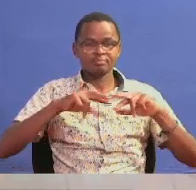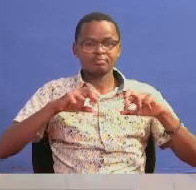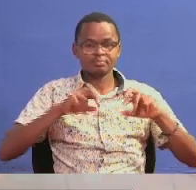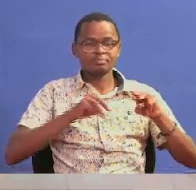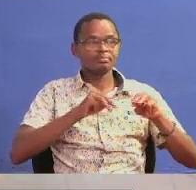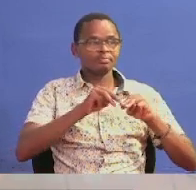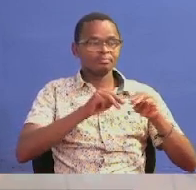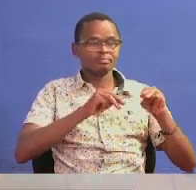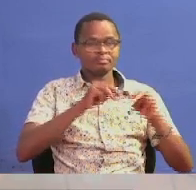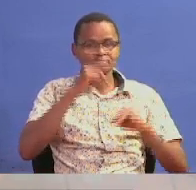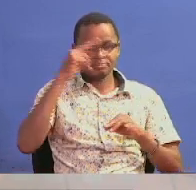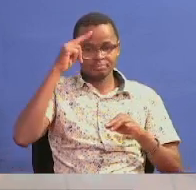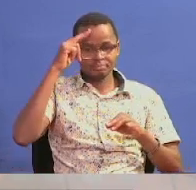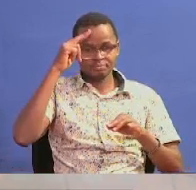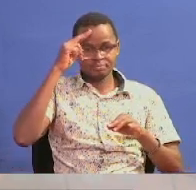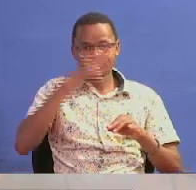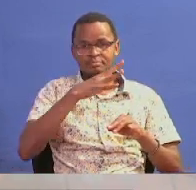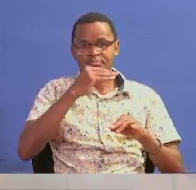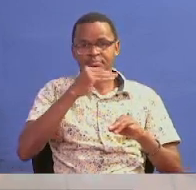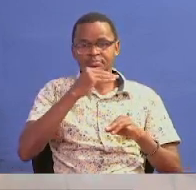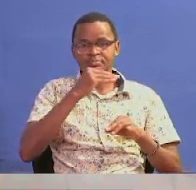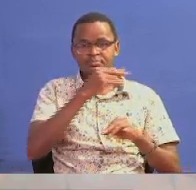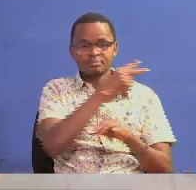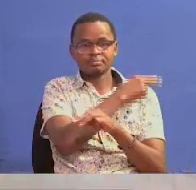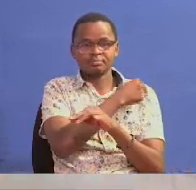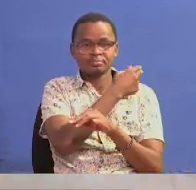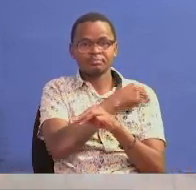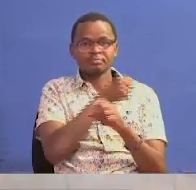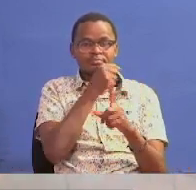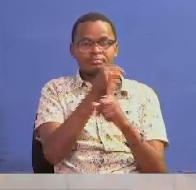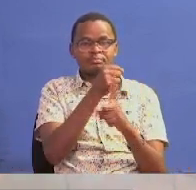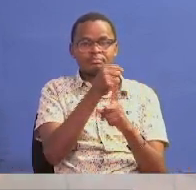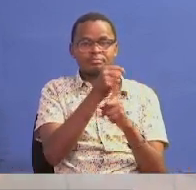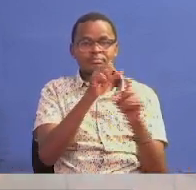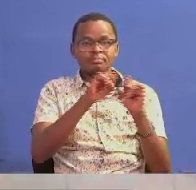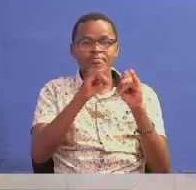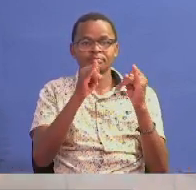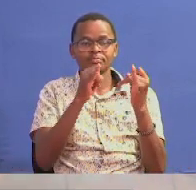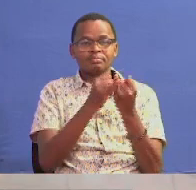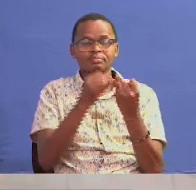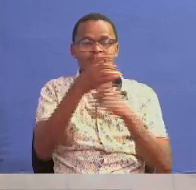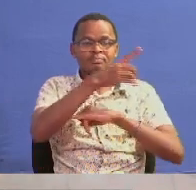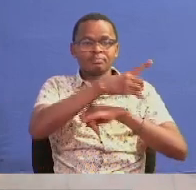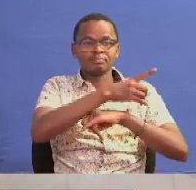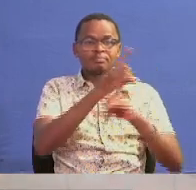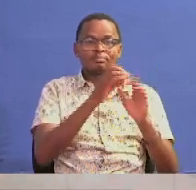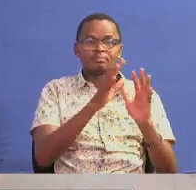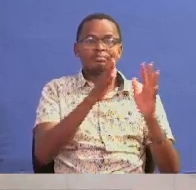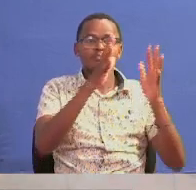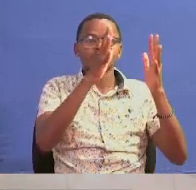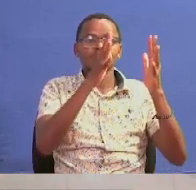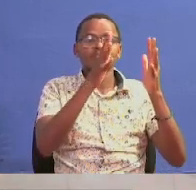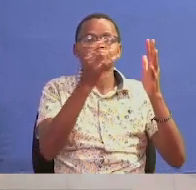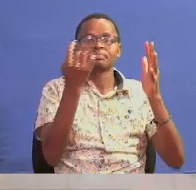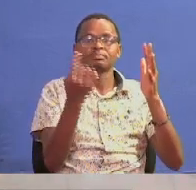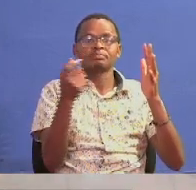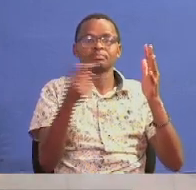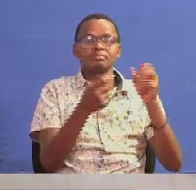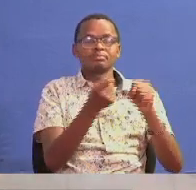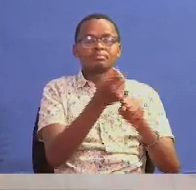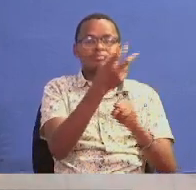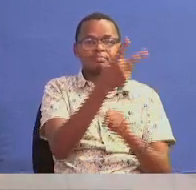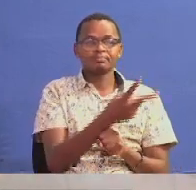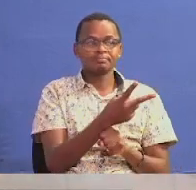research, management, policy deliberations, and patients' advocacy. International Nurses Day is celebrated around the world every May